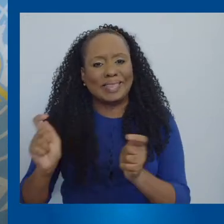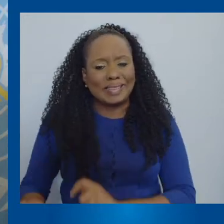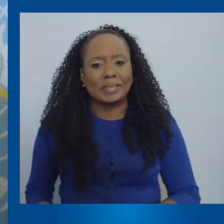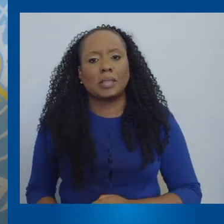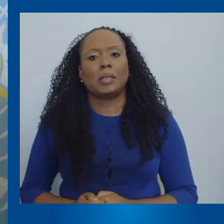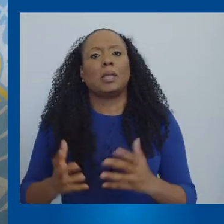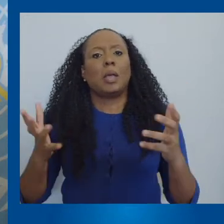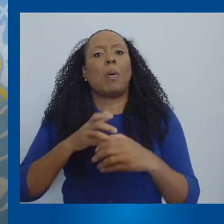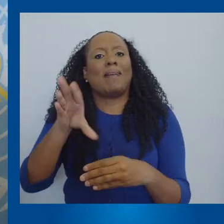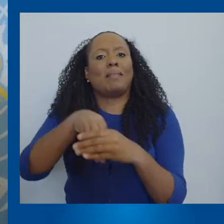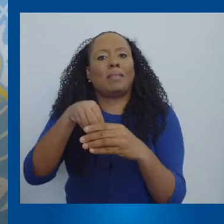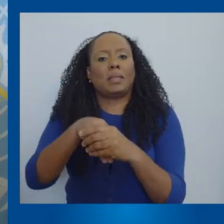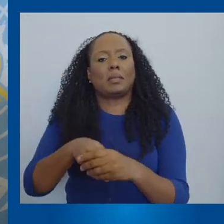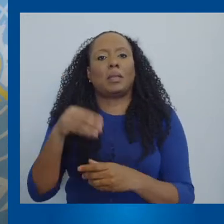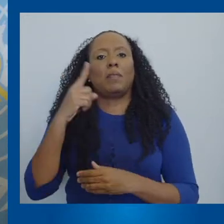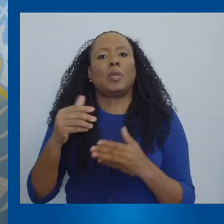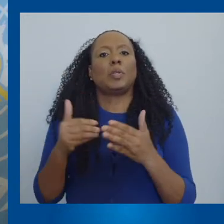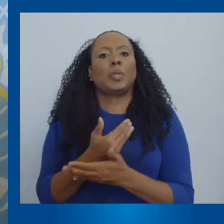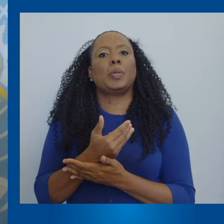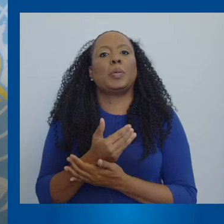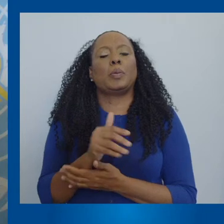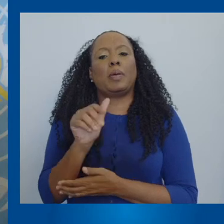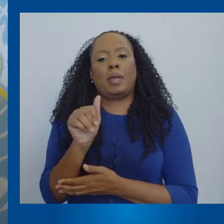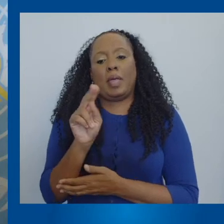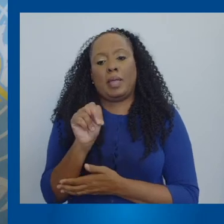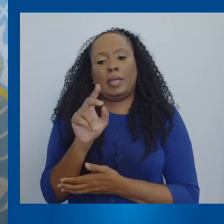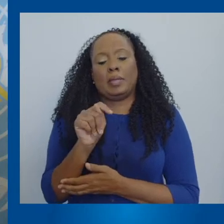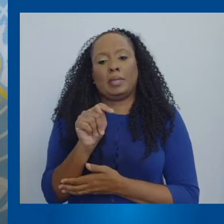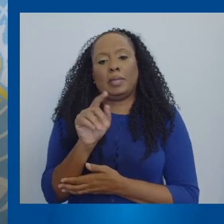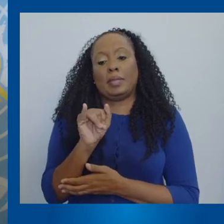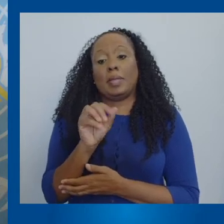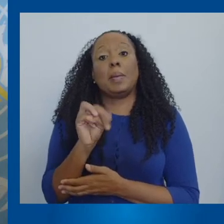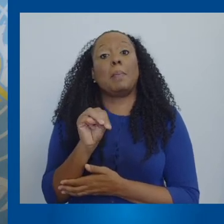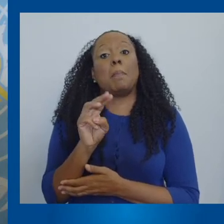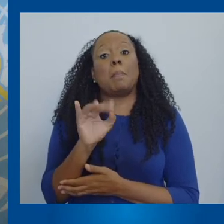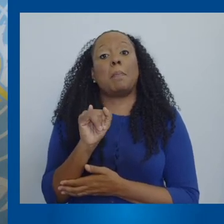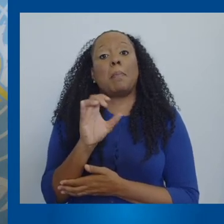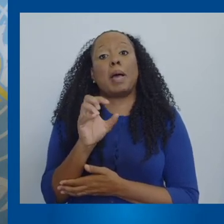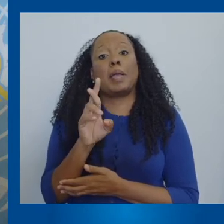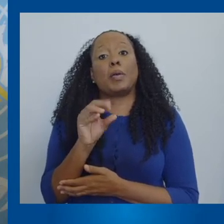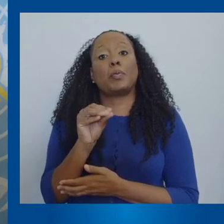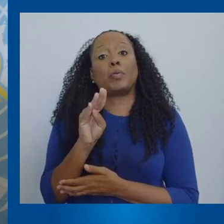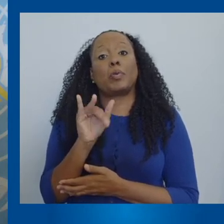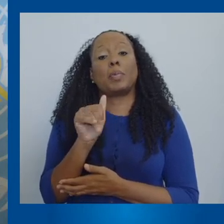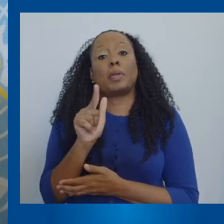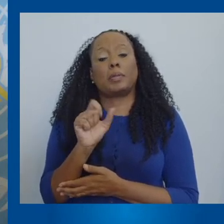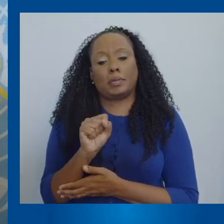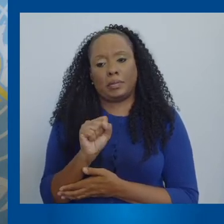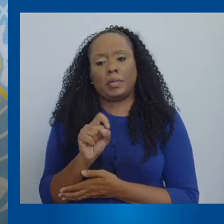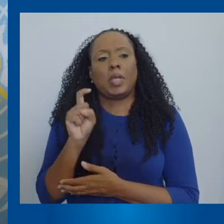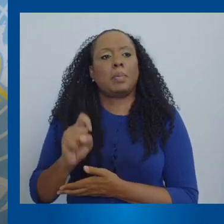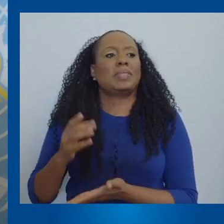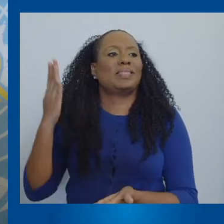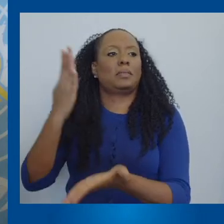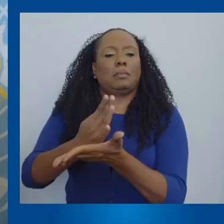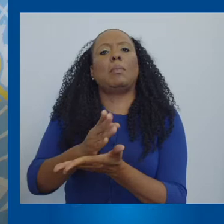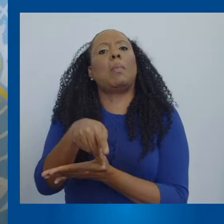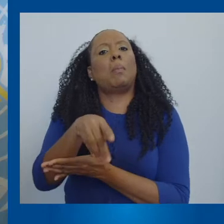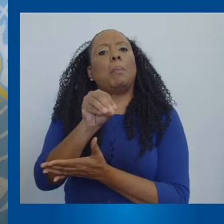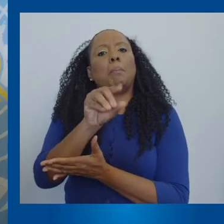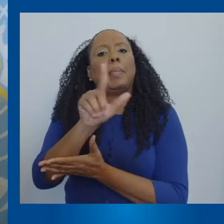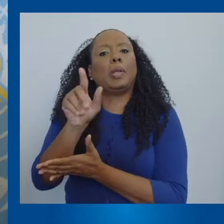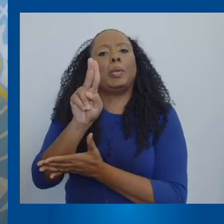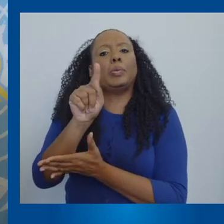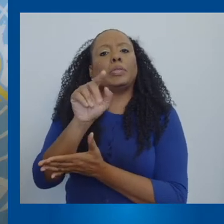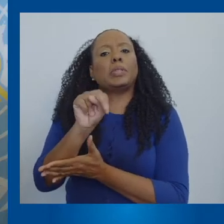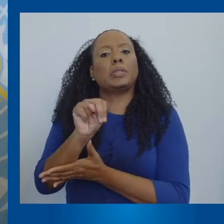and affordable antimicrobials and other preventive measures should grow, and we must stop pollution at source to ensure